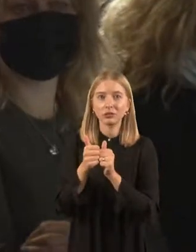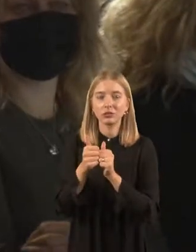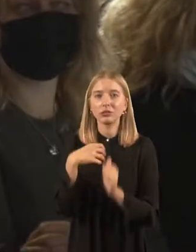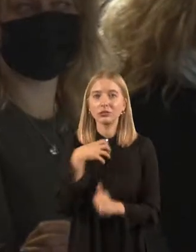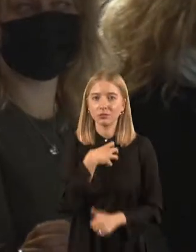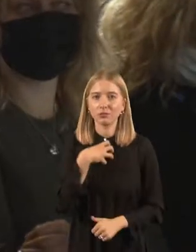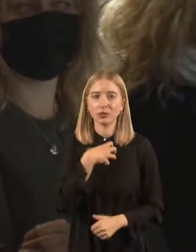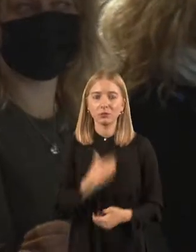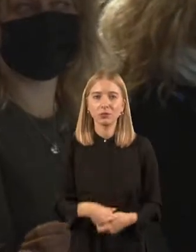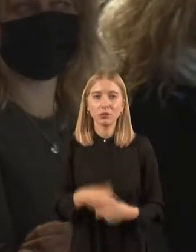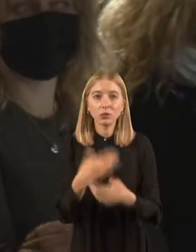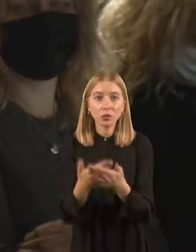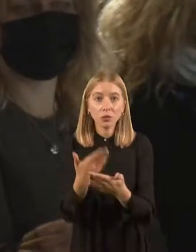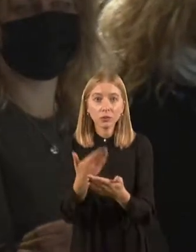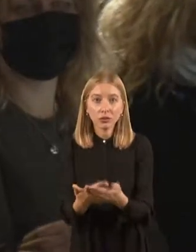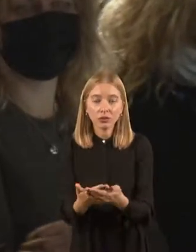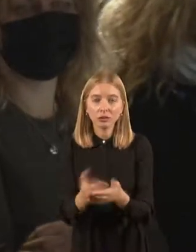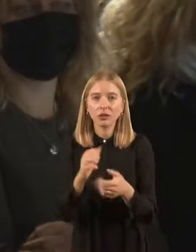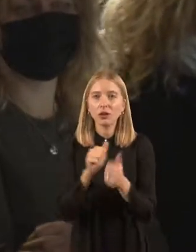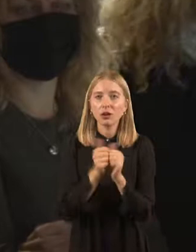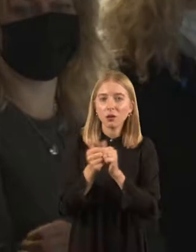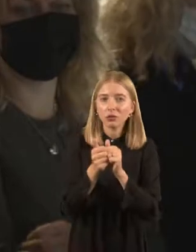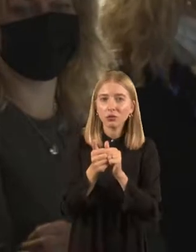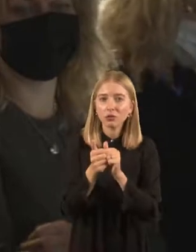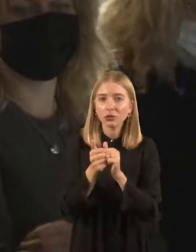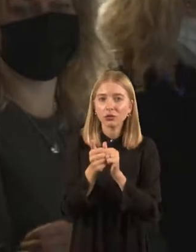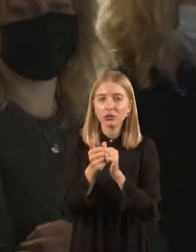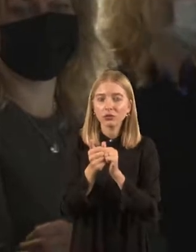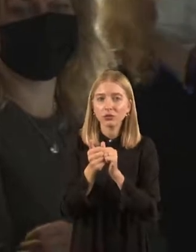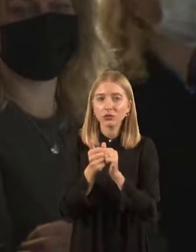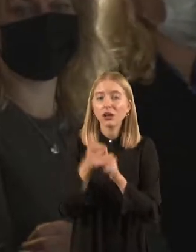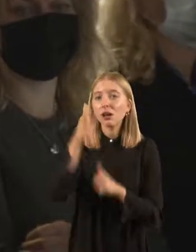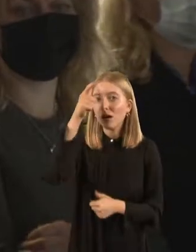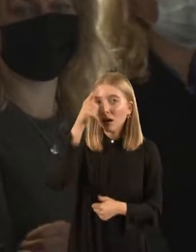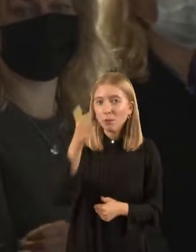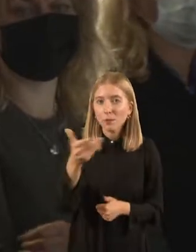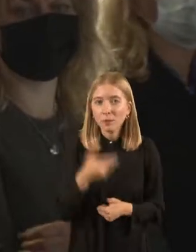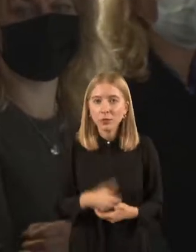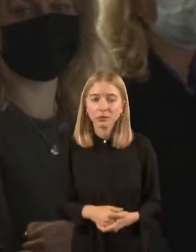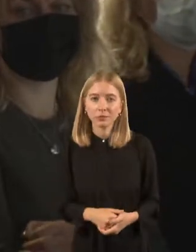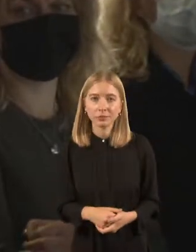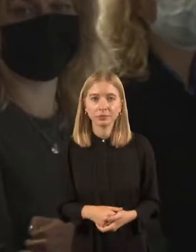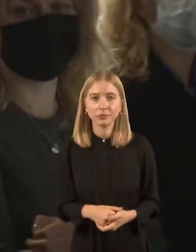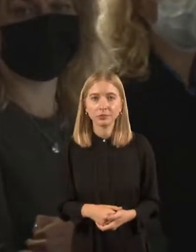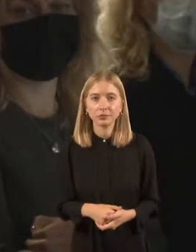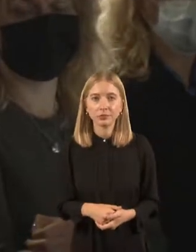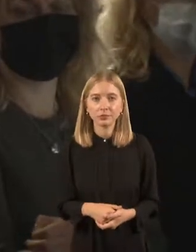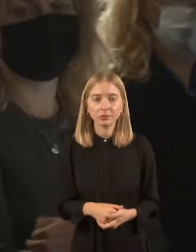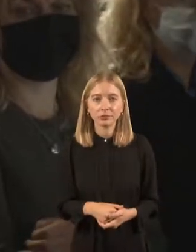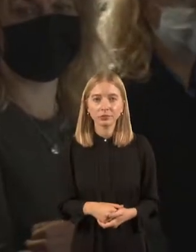also look at the competitiveness side of things.